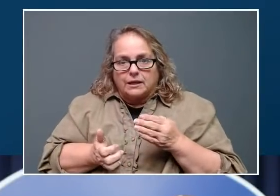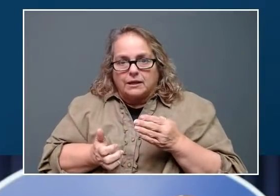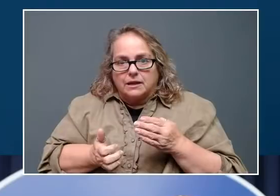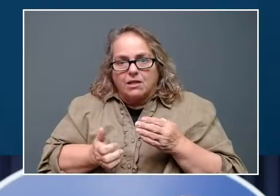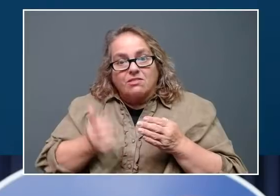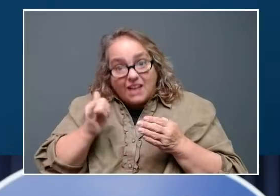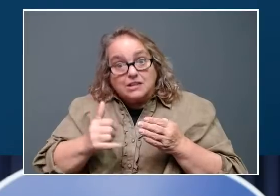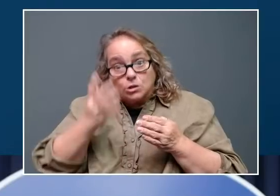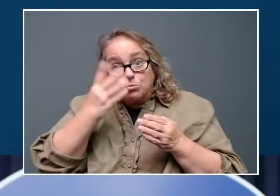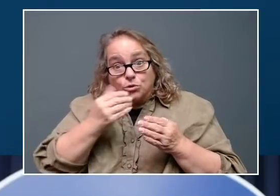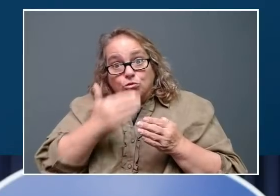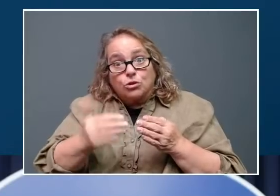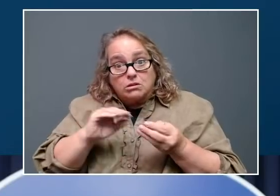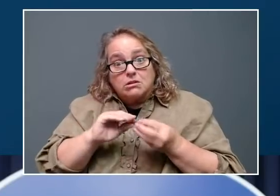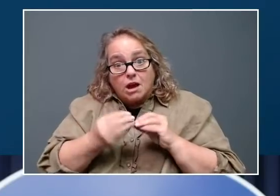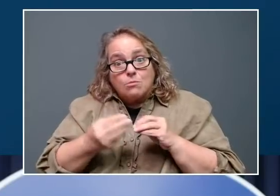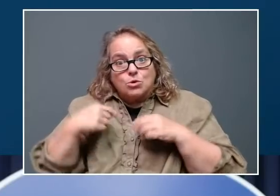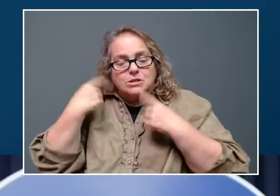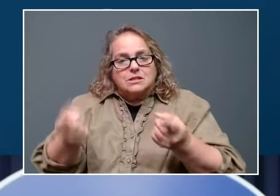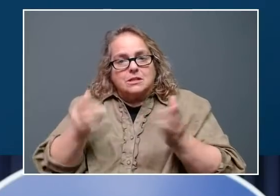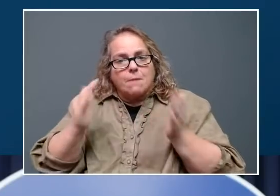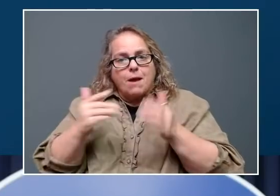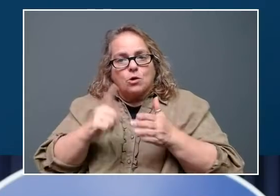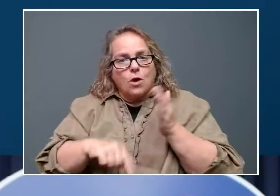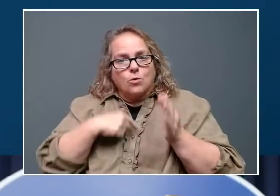number compared to what we see most weekends.